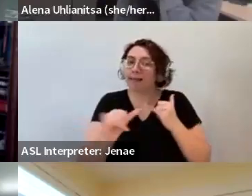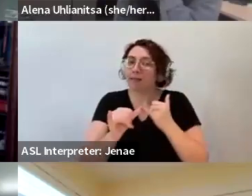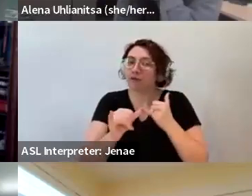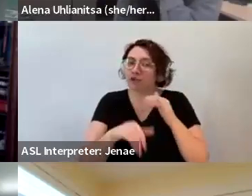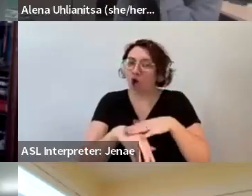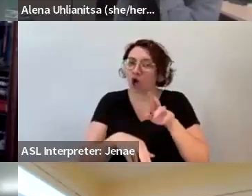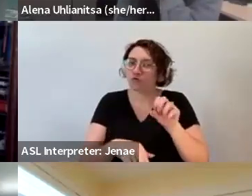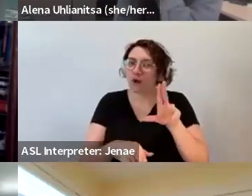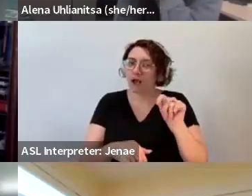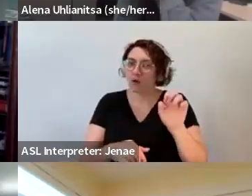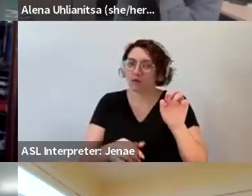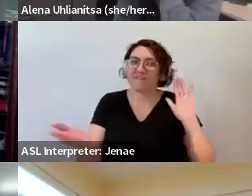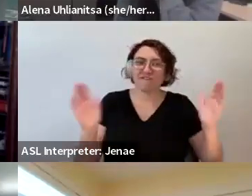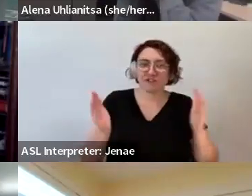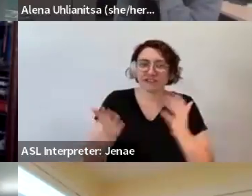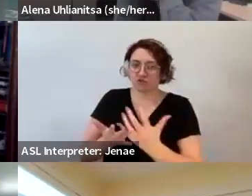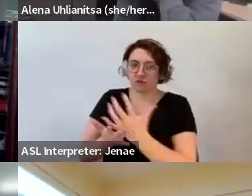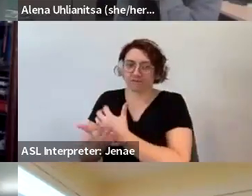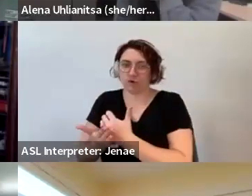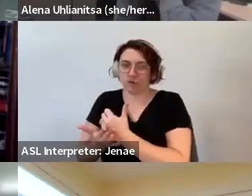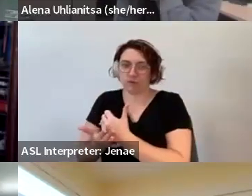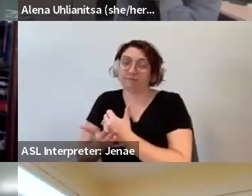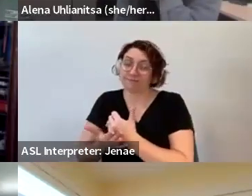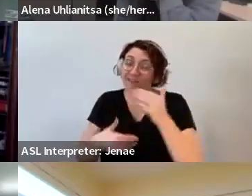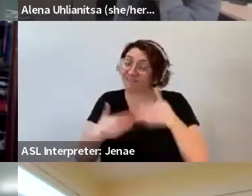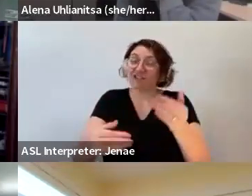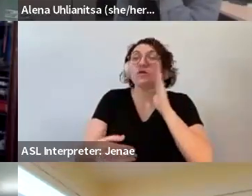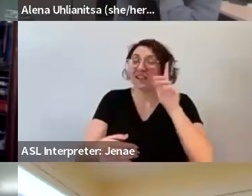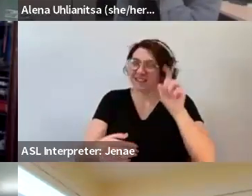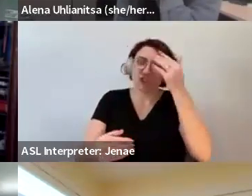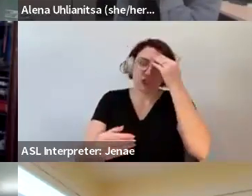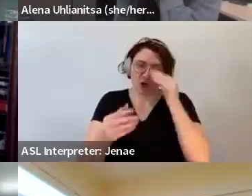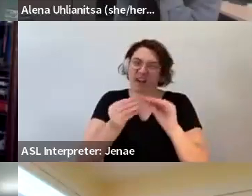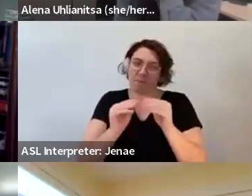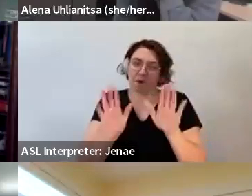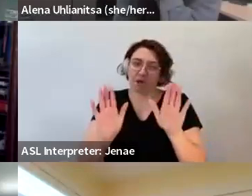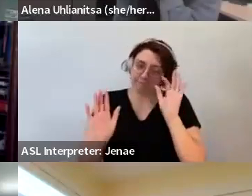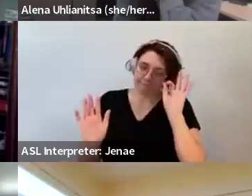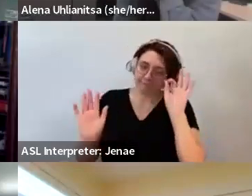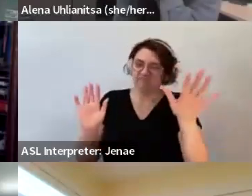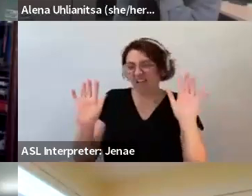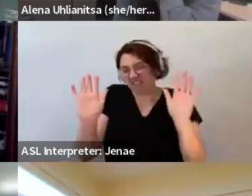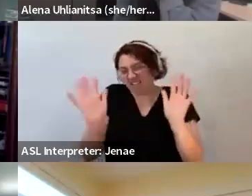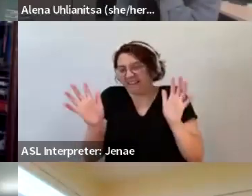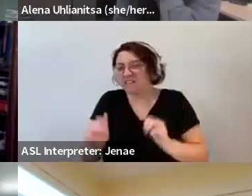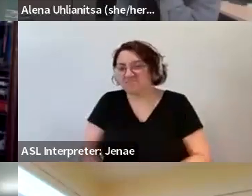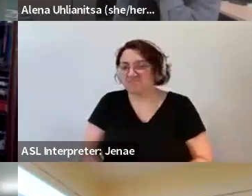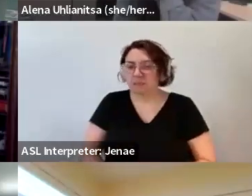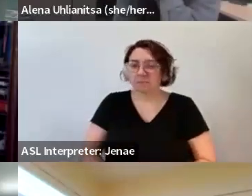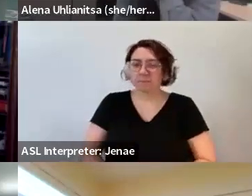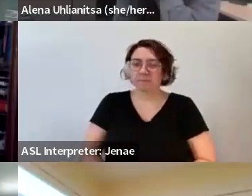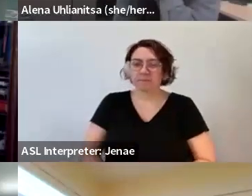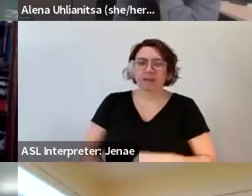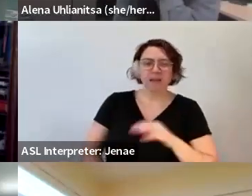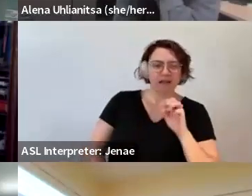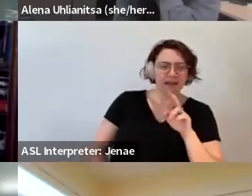in a day versus your revenue. And so eventually you're going to need to know that number. So just a heads up on that. And I think I'll just leave it there, John. Eric,